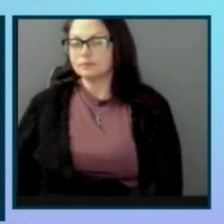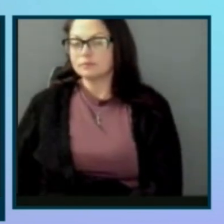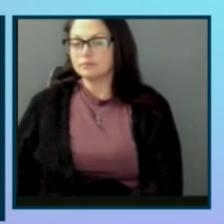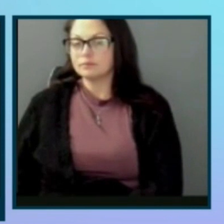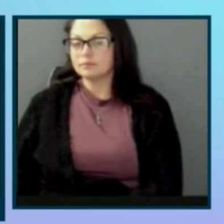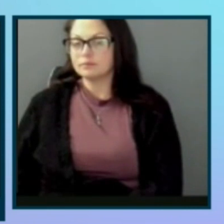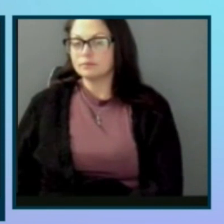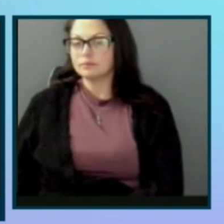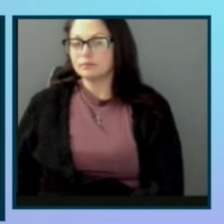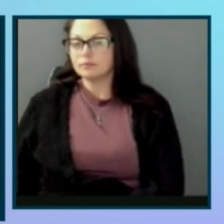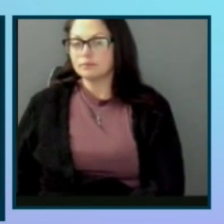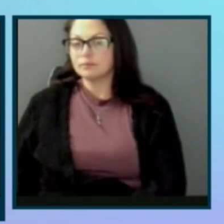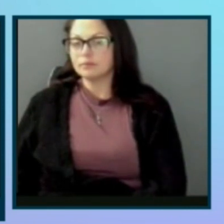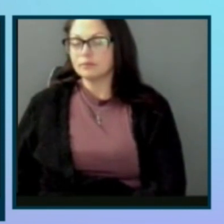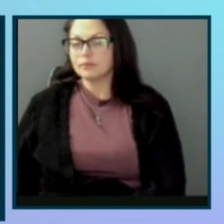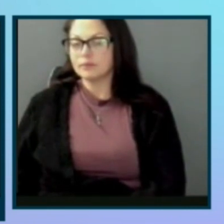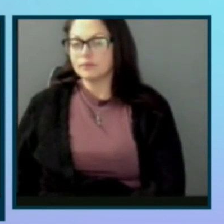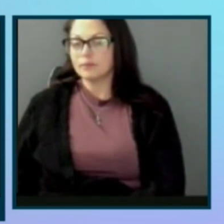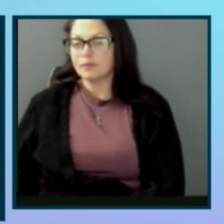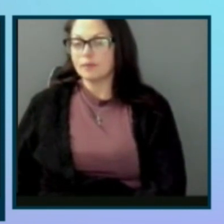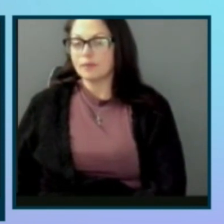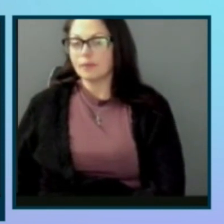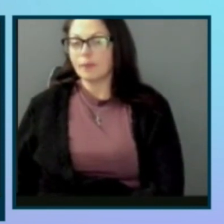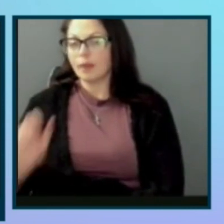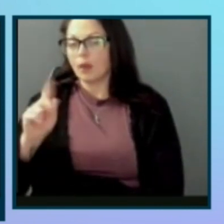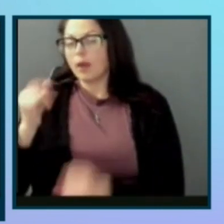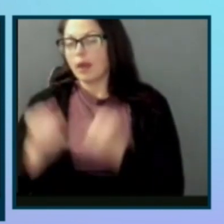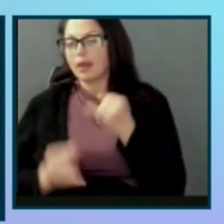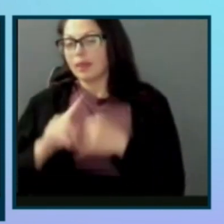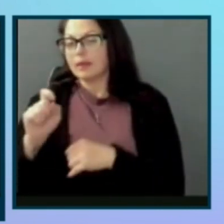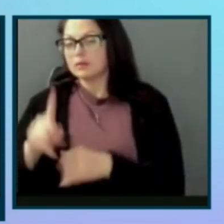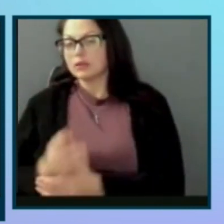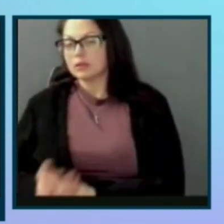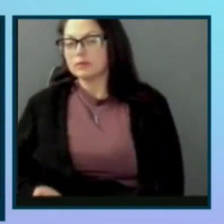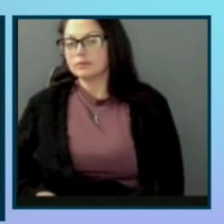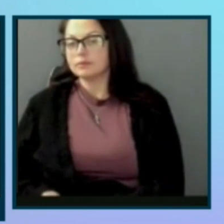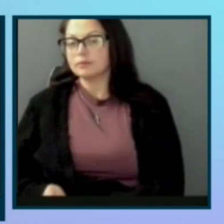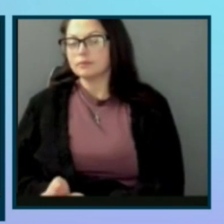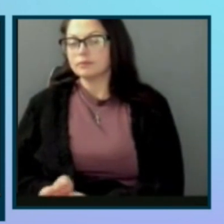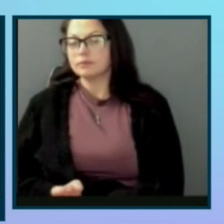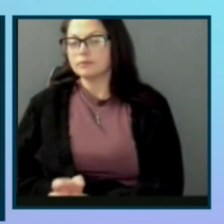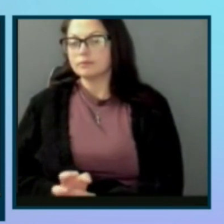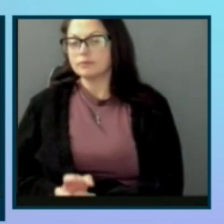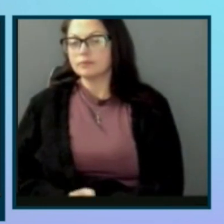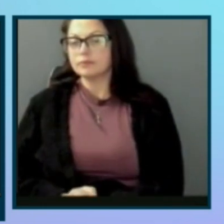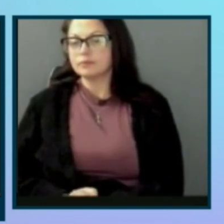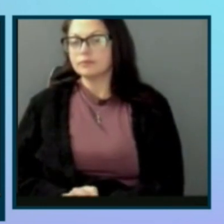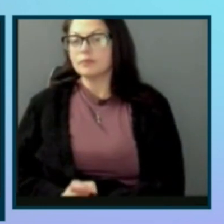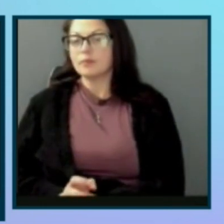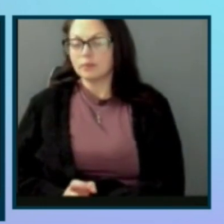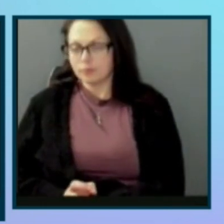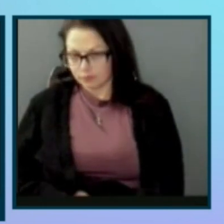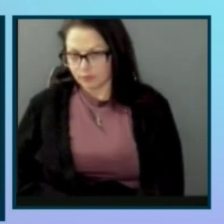And then last question is just, we received lots of questions about getting participants. So the main question